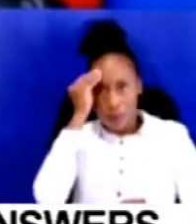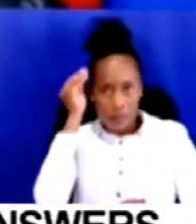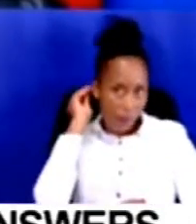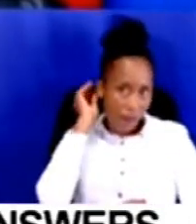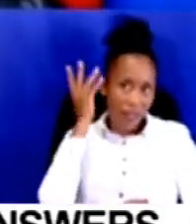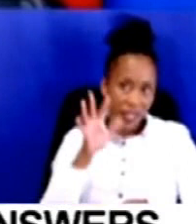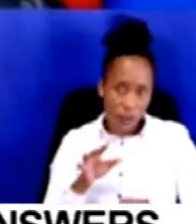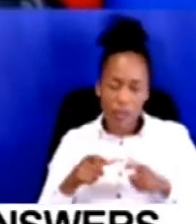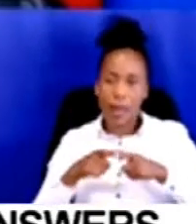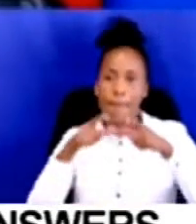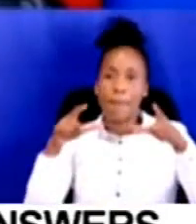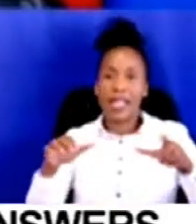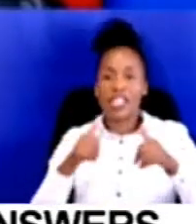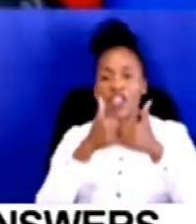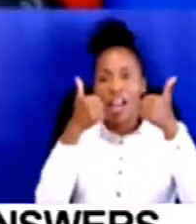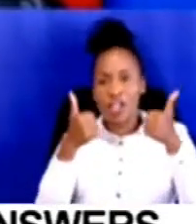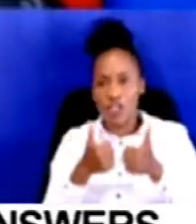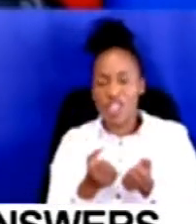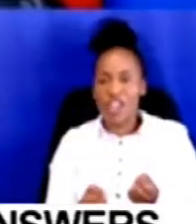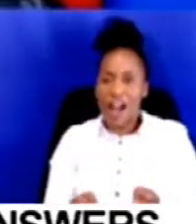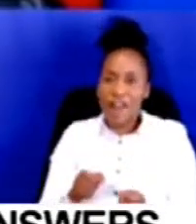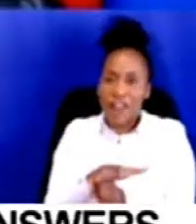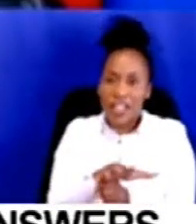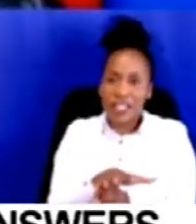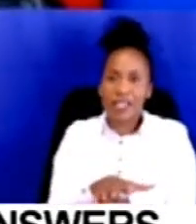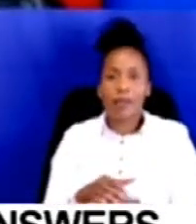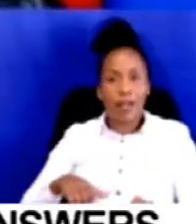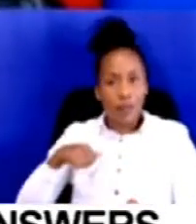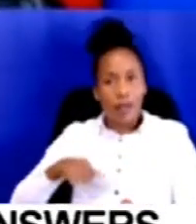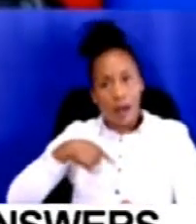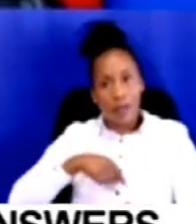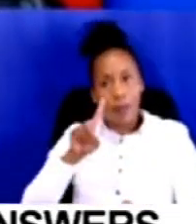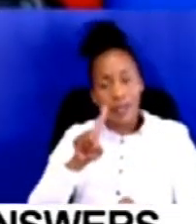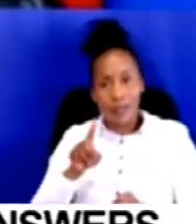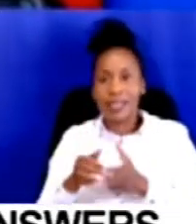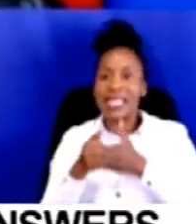the main challenge that is affecting our municipalities is leadership.